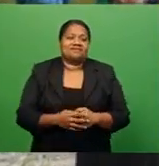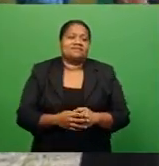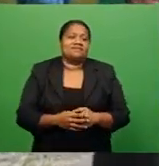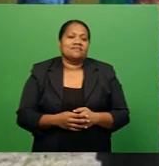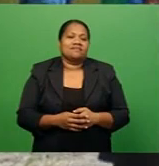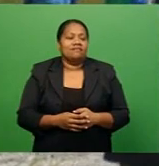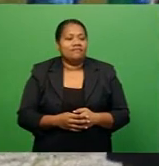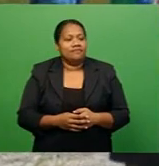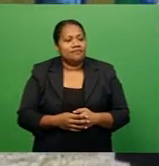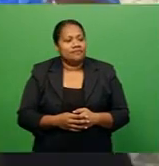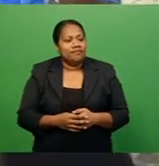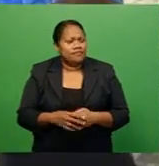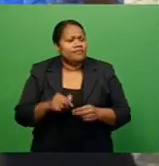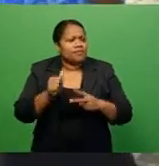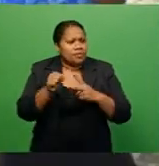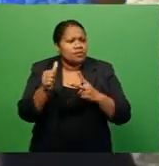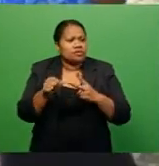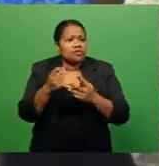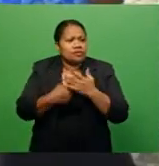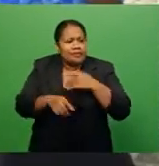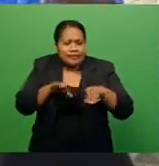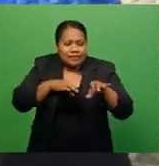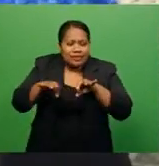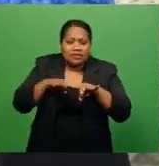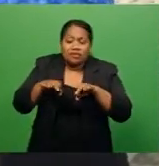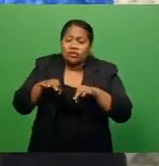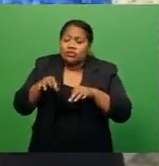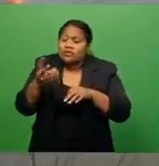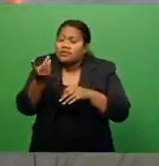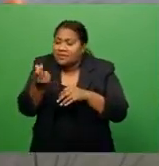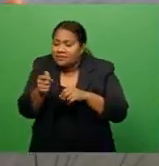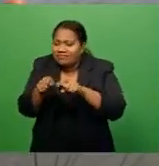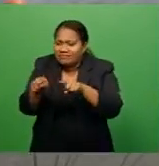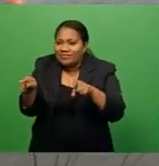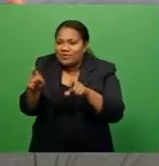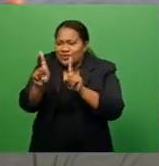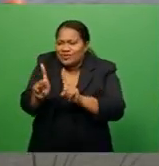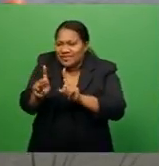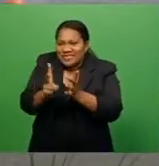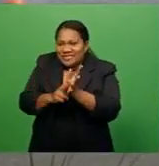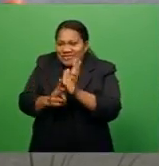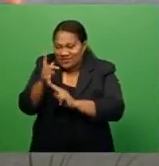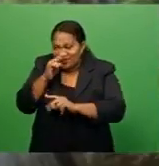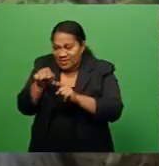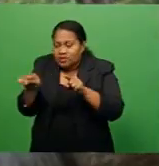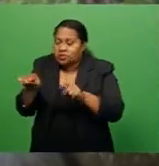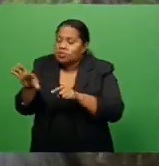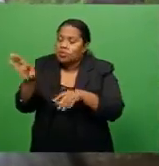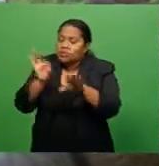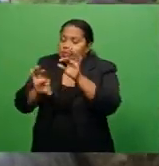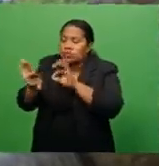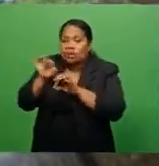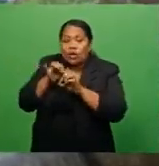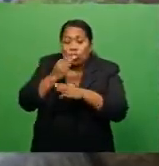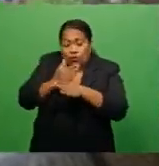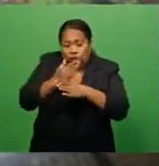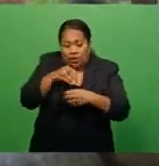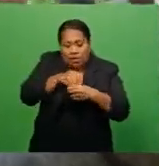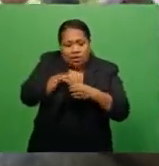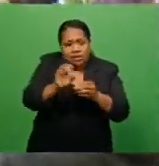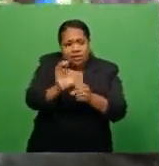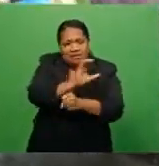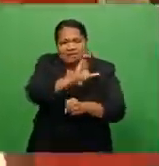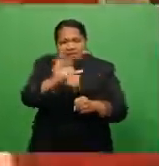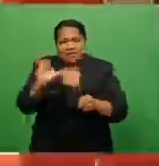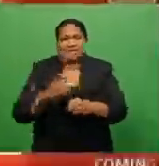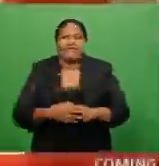They're also planning to employ a few locals from the nearby villages during the dredging process. Philippe Naikaso, FBC